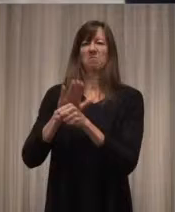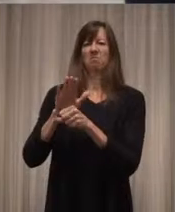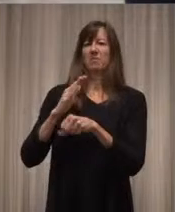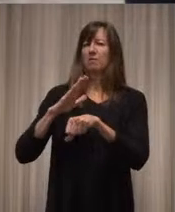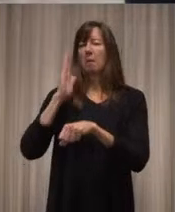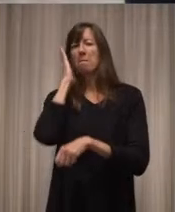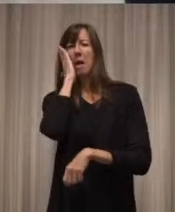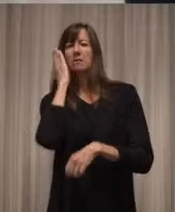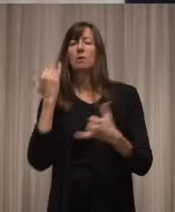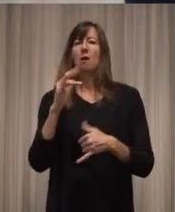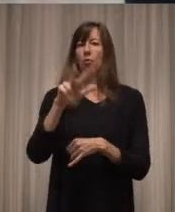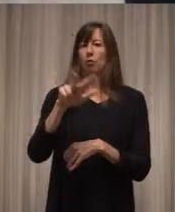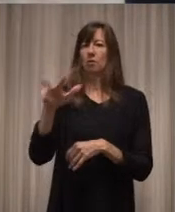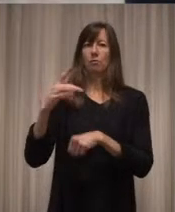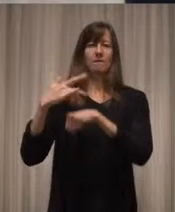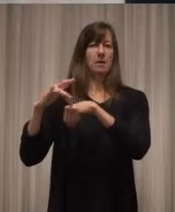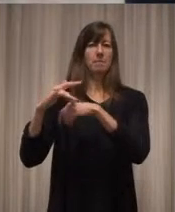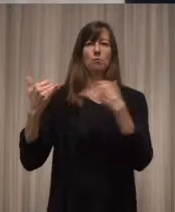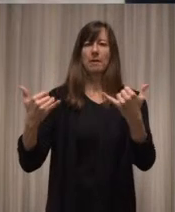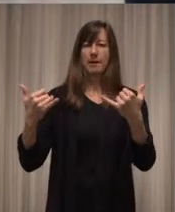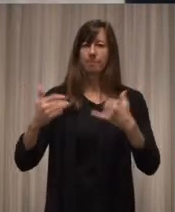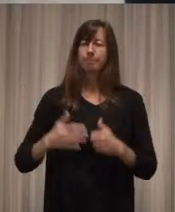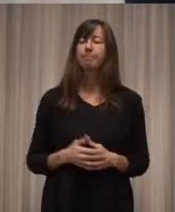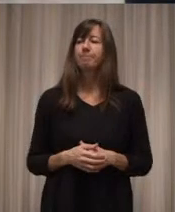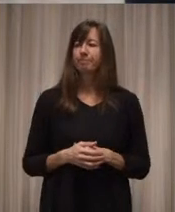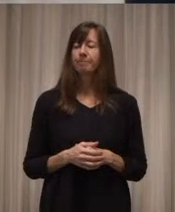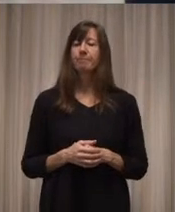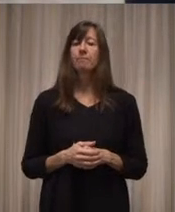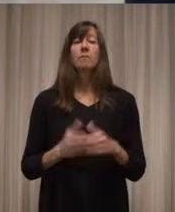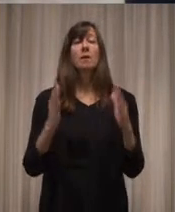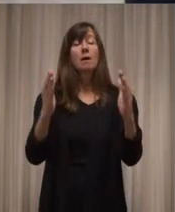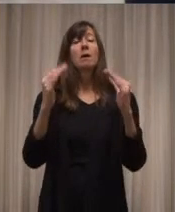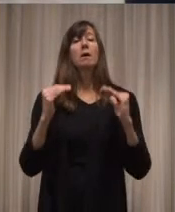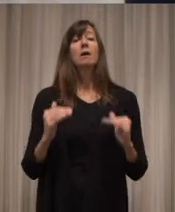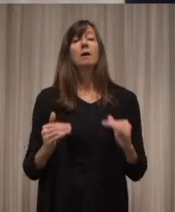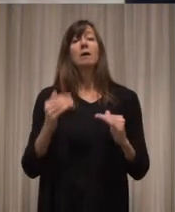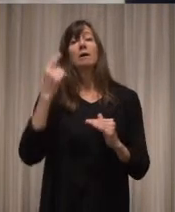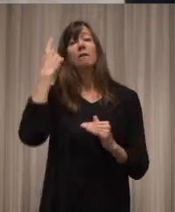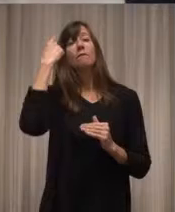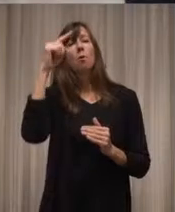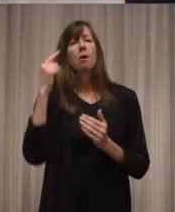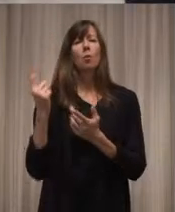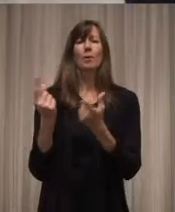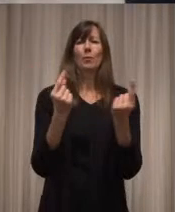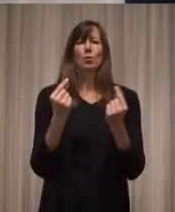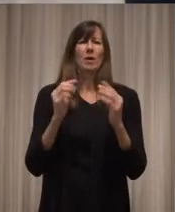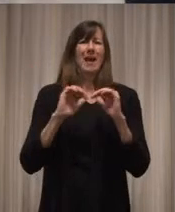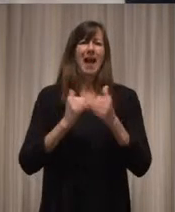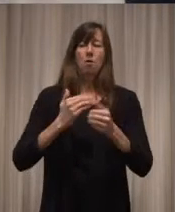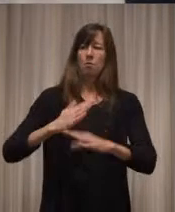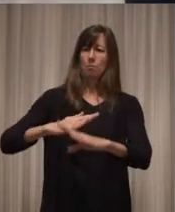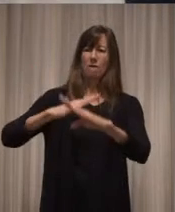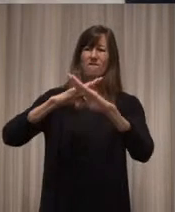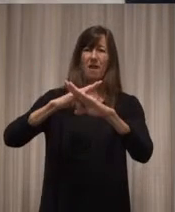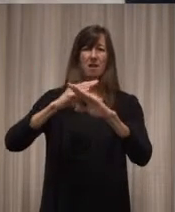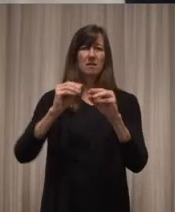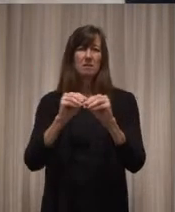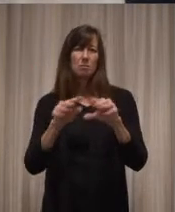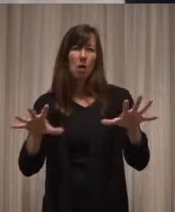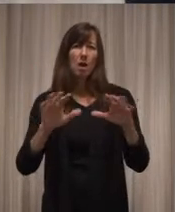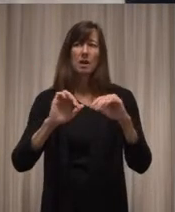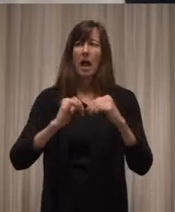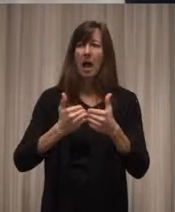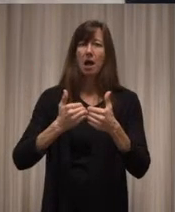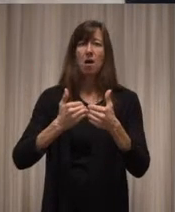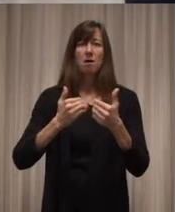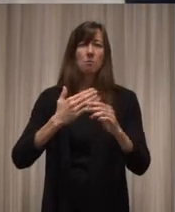there. In terms of what we're doing to blunt this, again, as I've said for